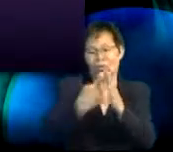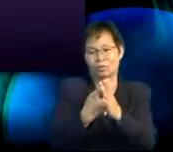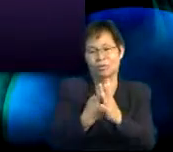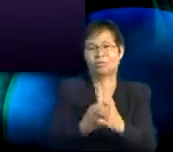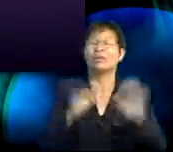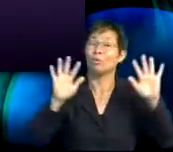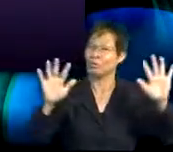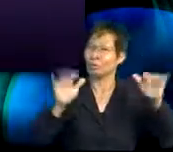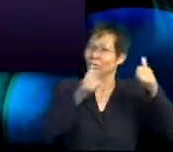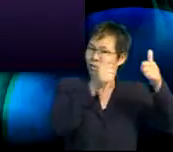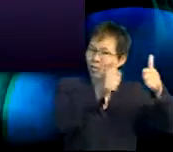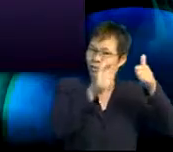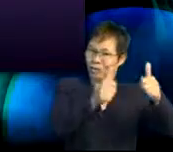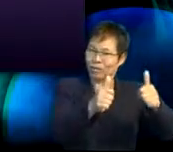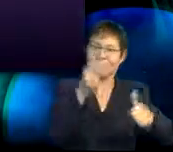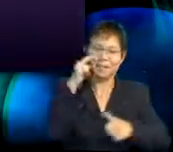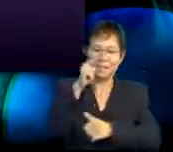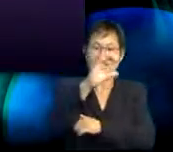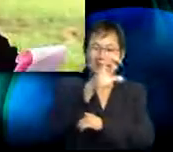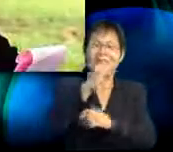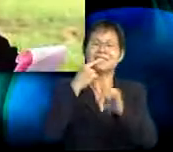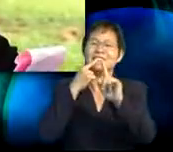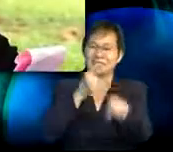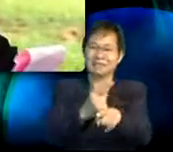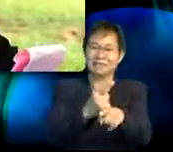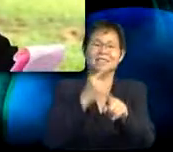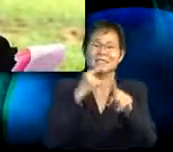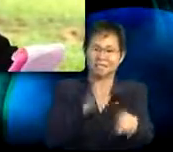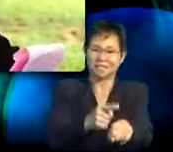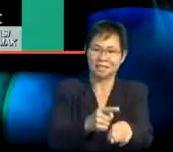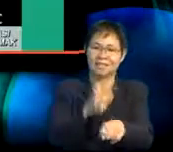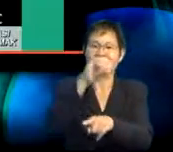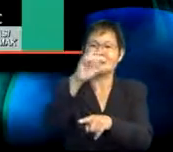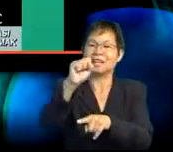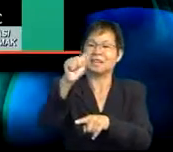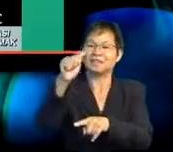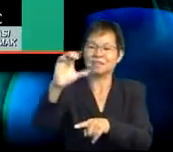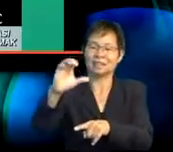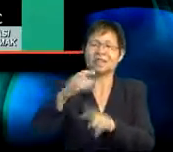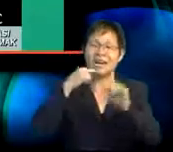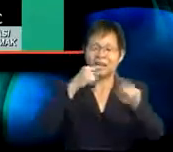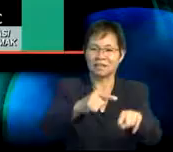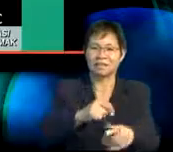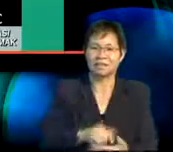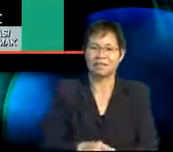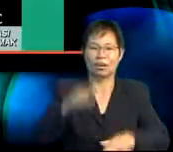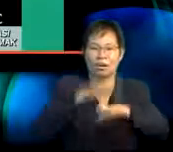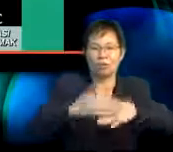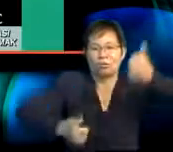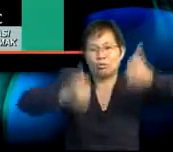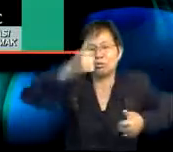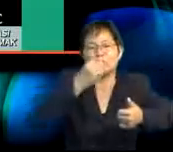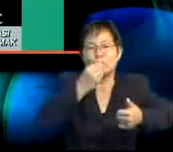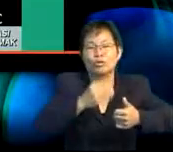Well done, William. C is the answer. Isaac answered this question. On which food